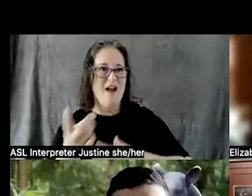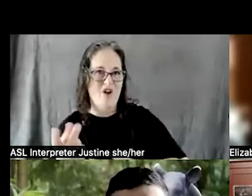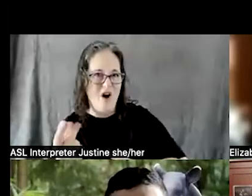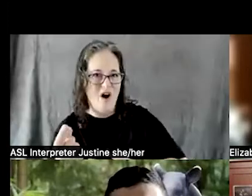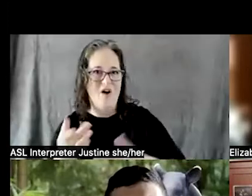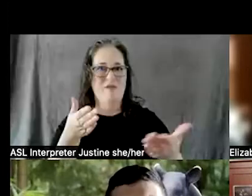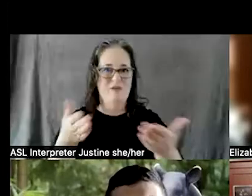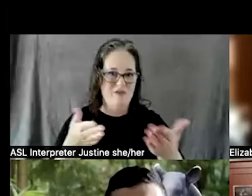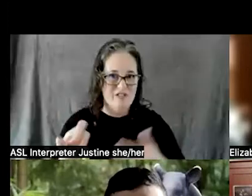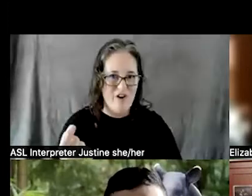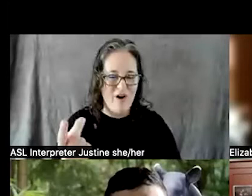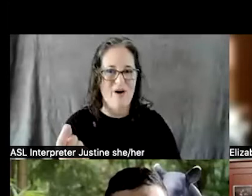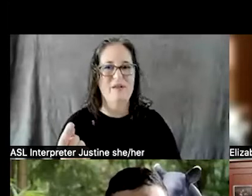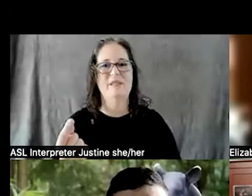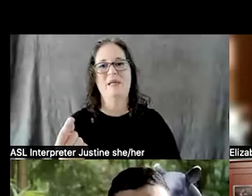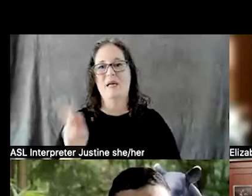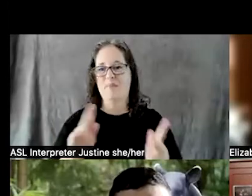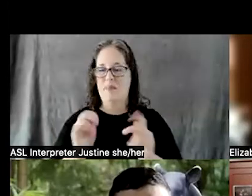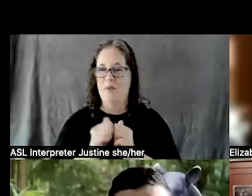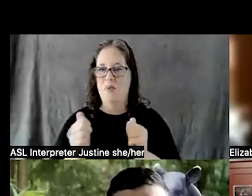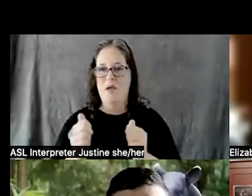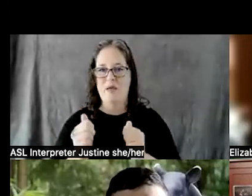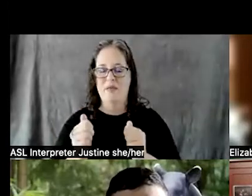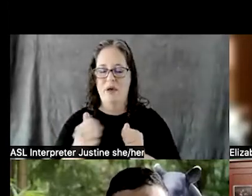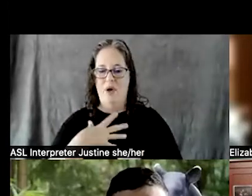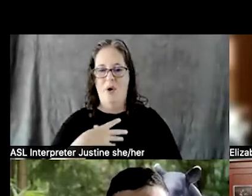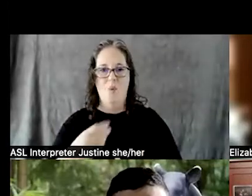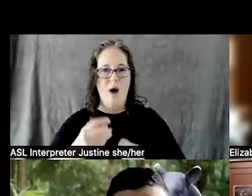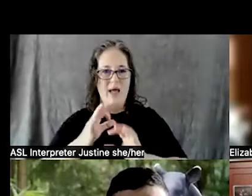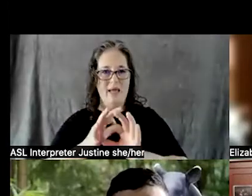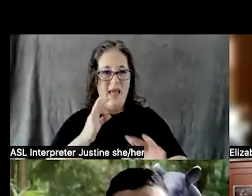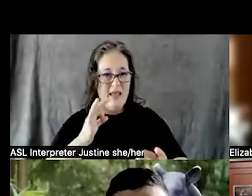were people with white canes, and